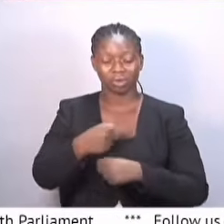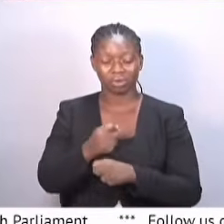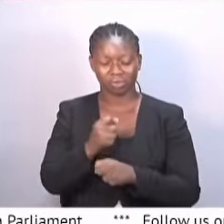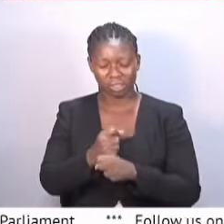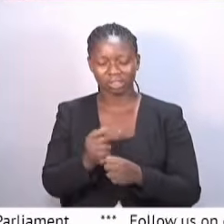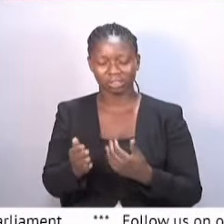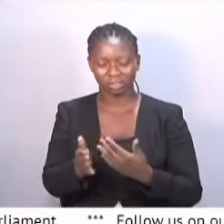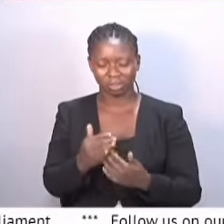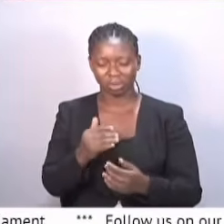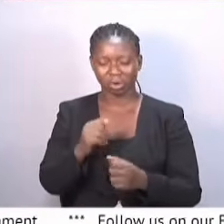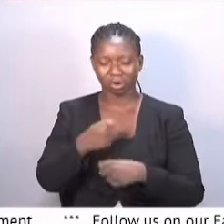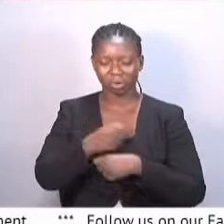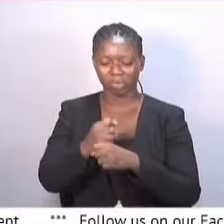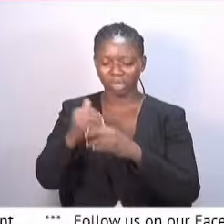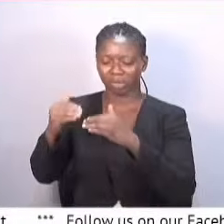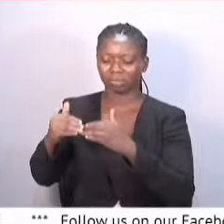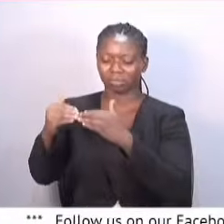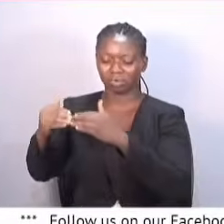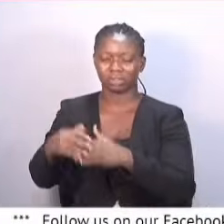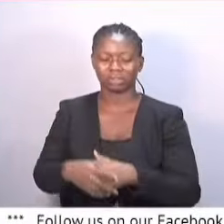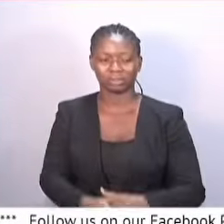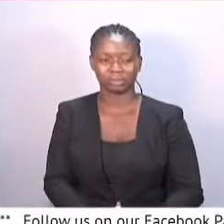binding for us to make progress. Thank you.